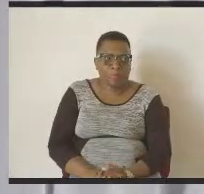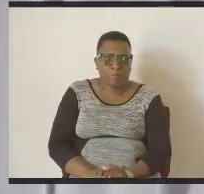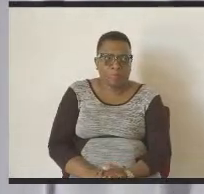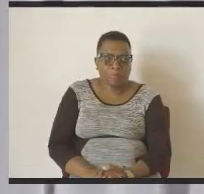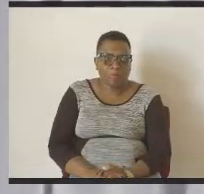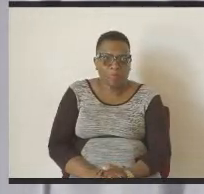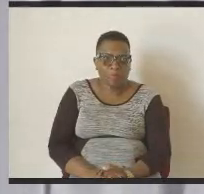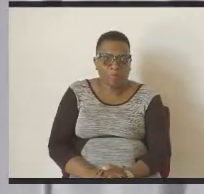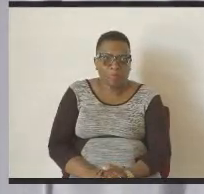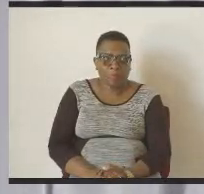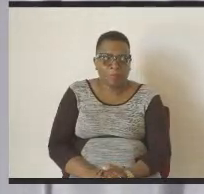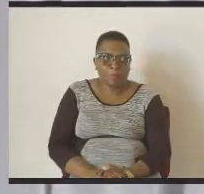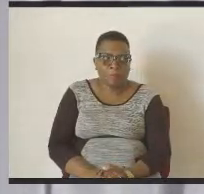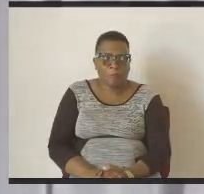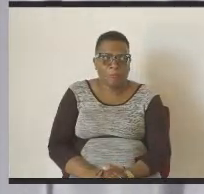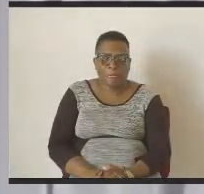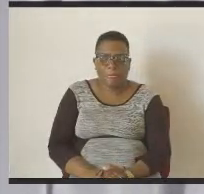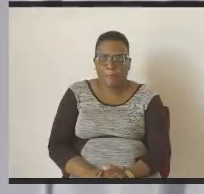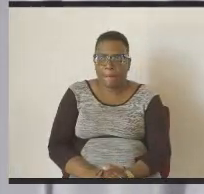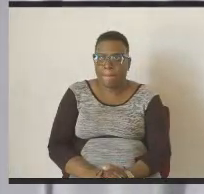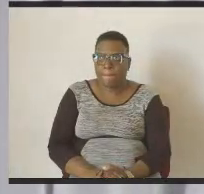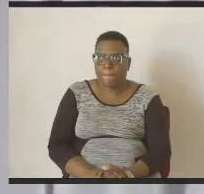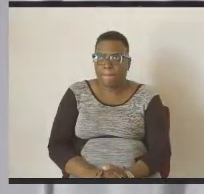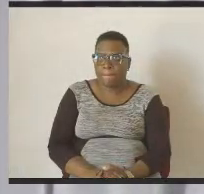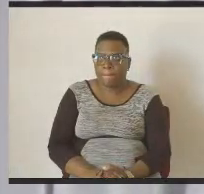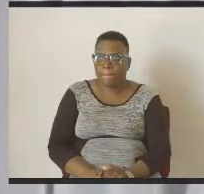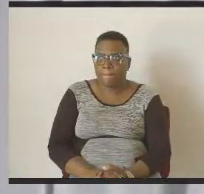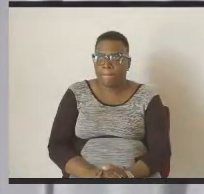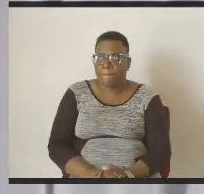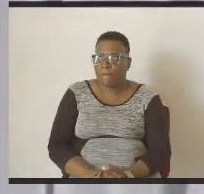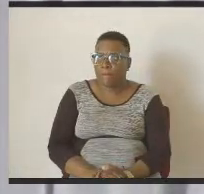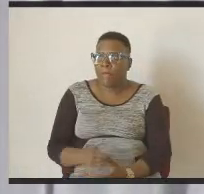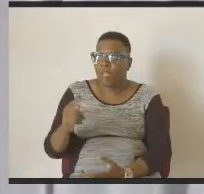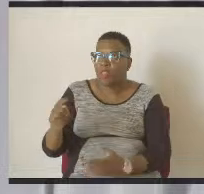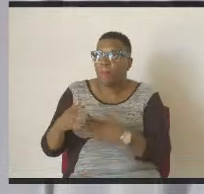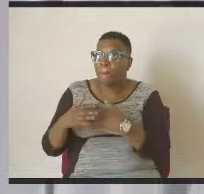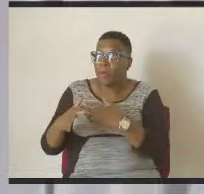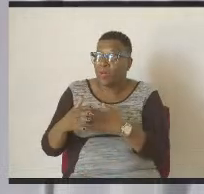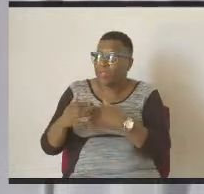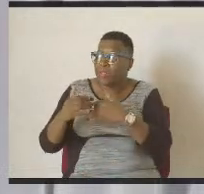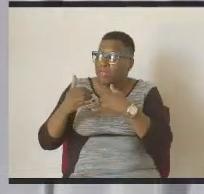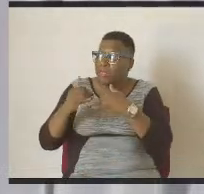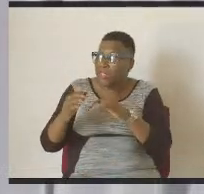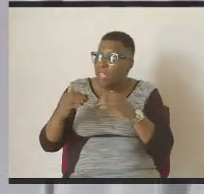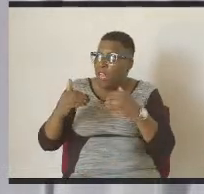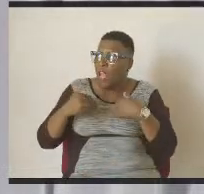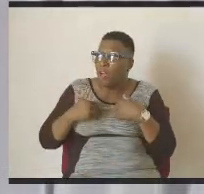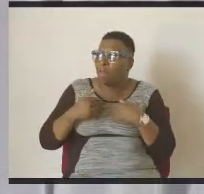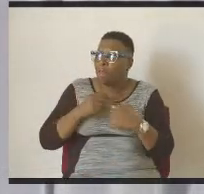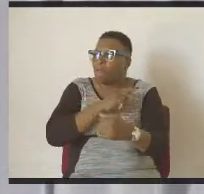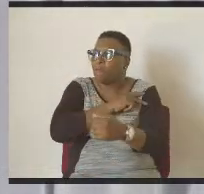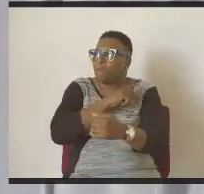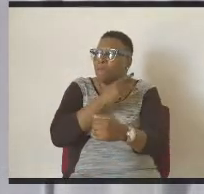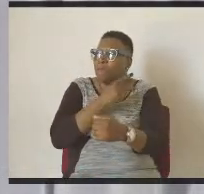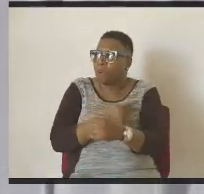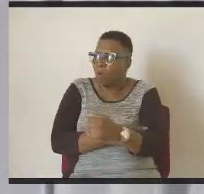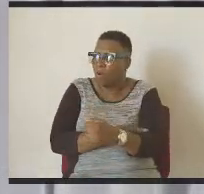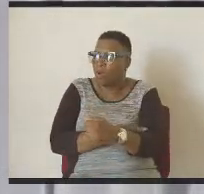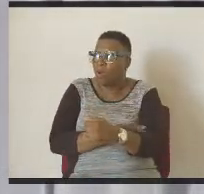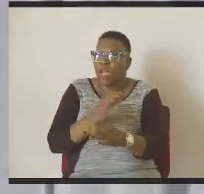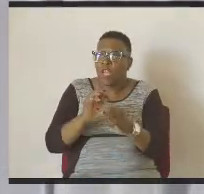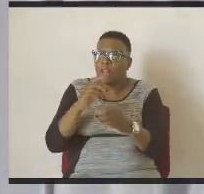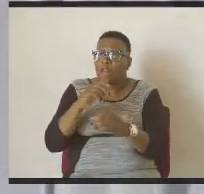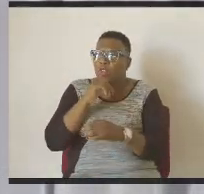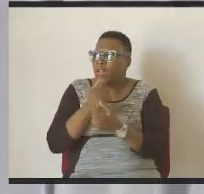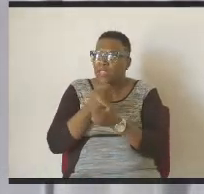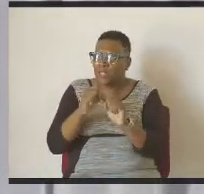cross. Hallelujah. The blood still has power. Thank God the blood prevails. If you're not saved today, the